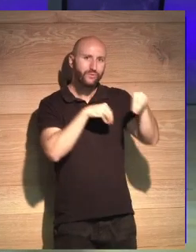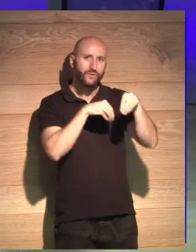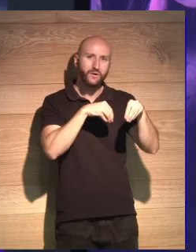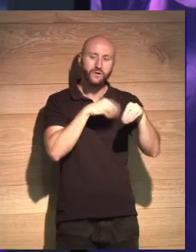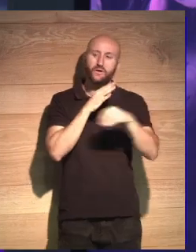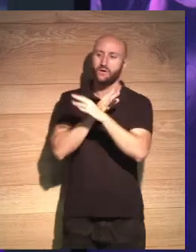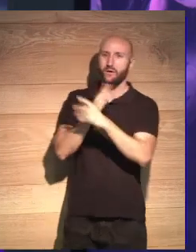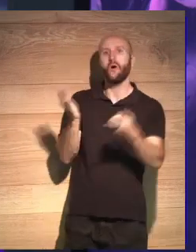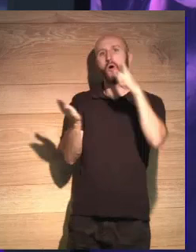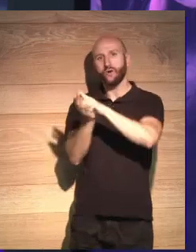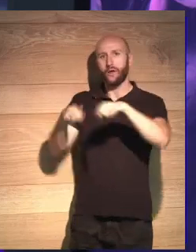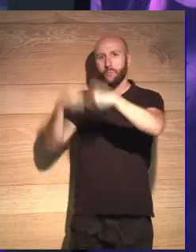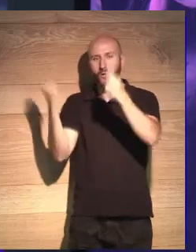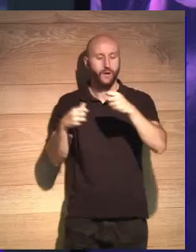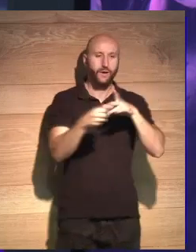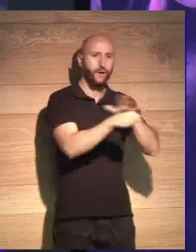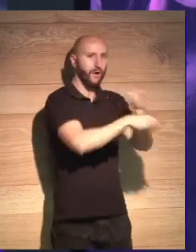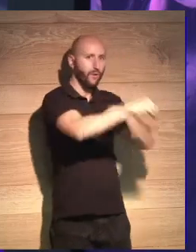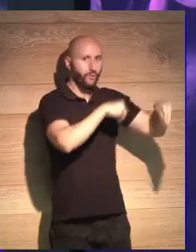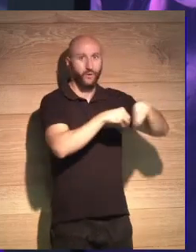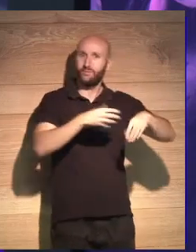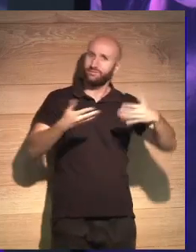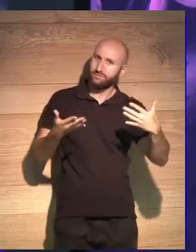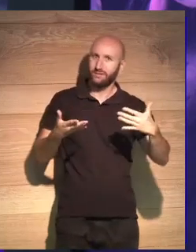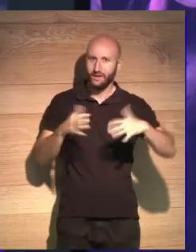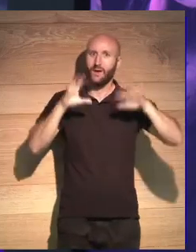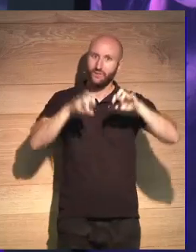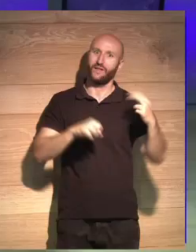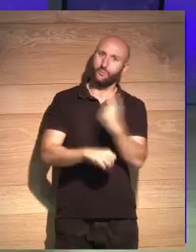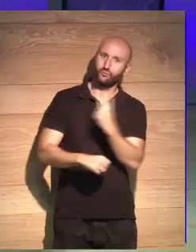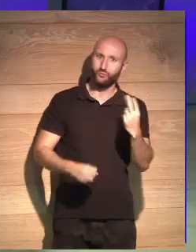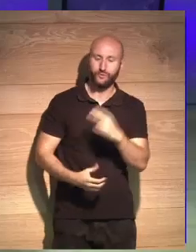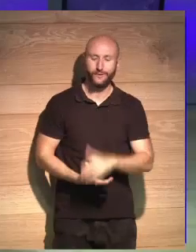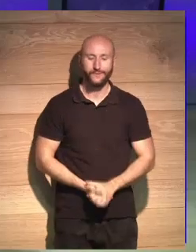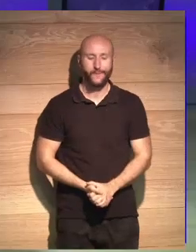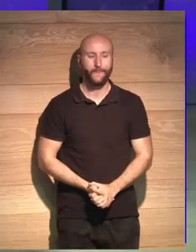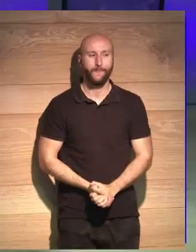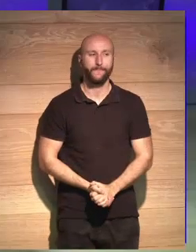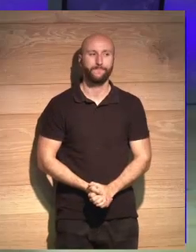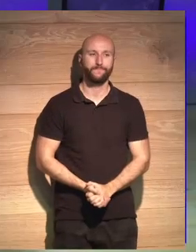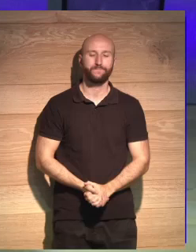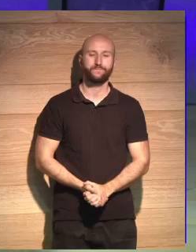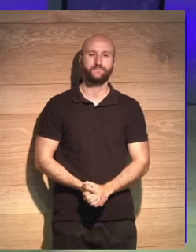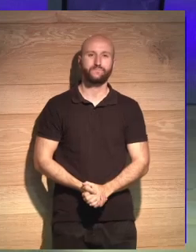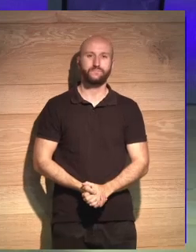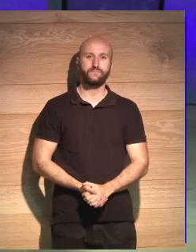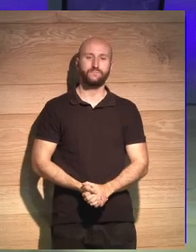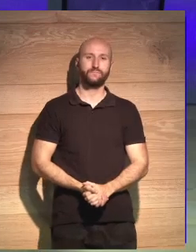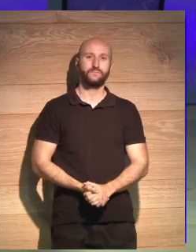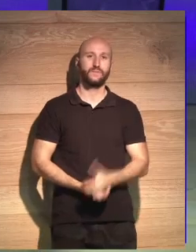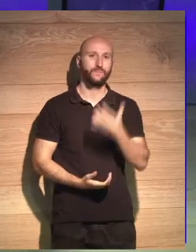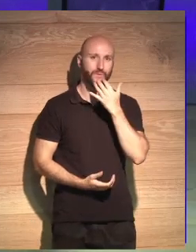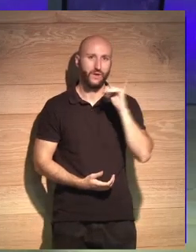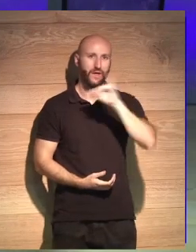through one limit, and he builds it in a different way, and then gamers try to break in again. So it is a